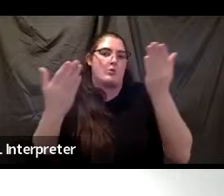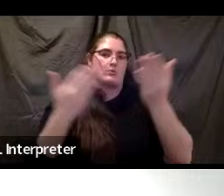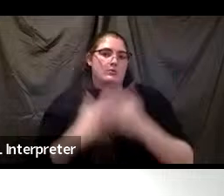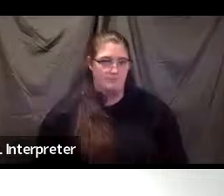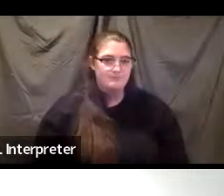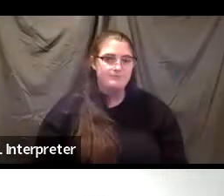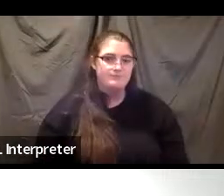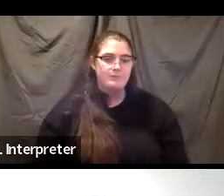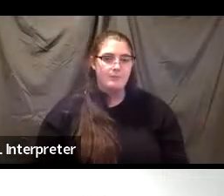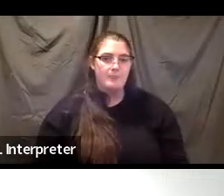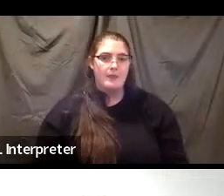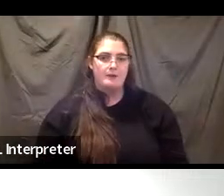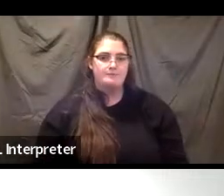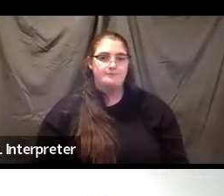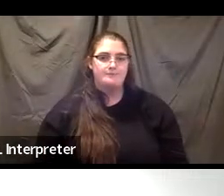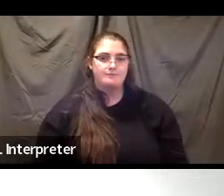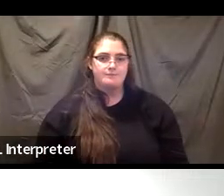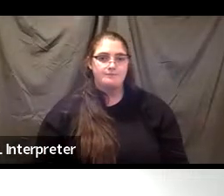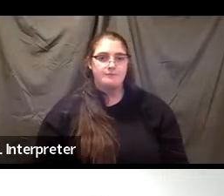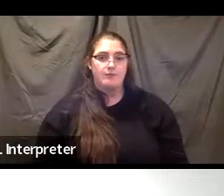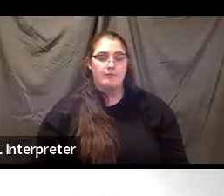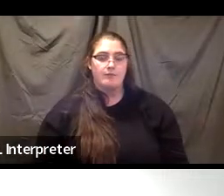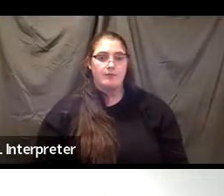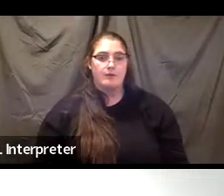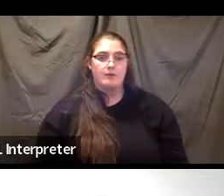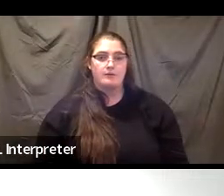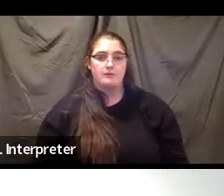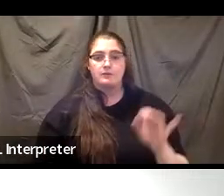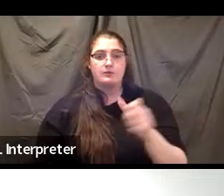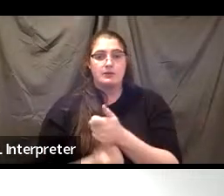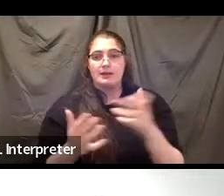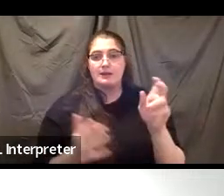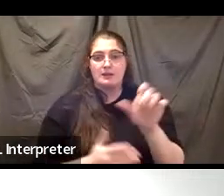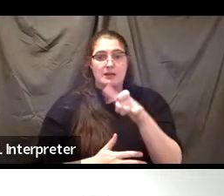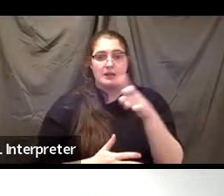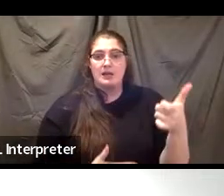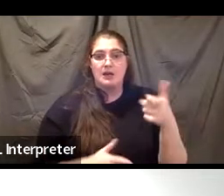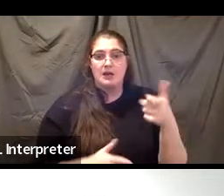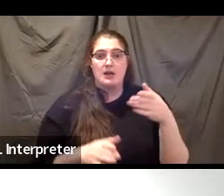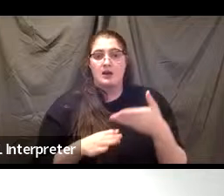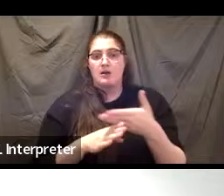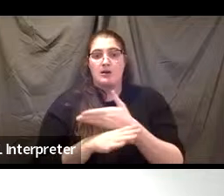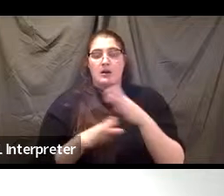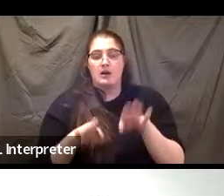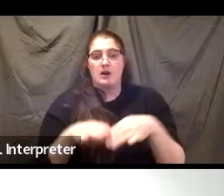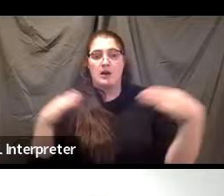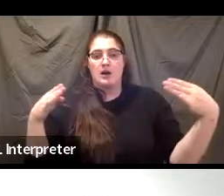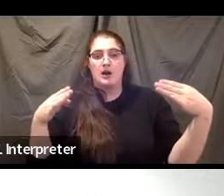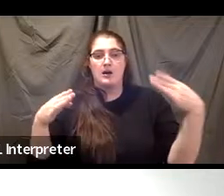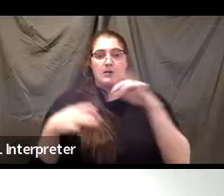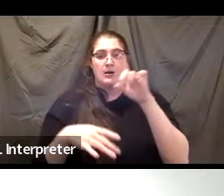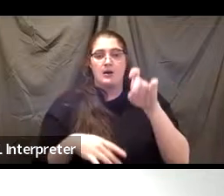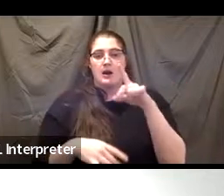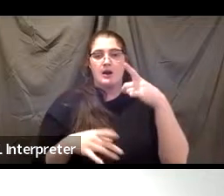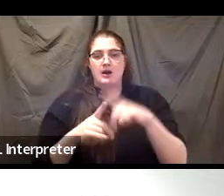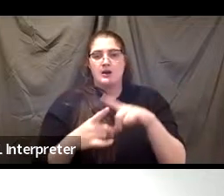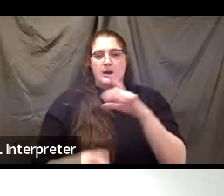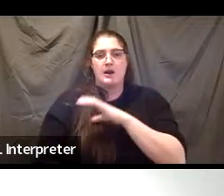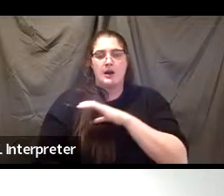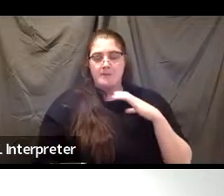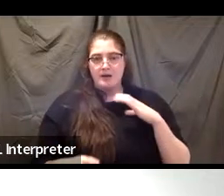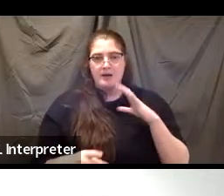Okay. Was there anything else, Commissioner, before I open the questions to the commission and the public?